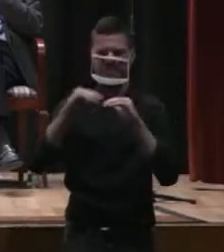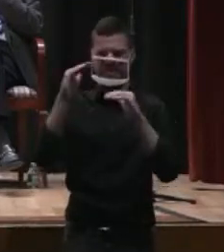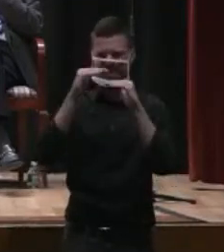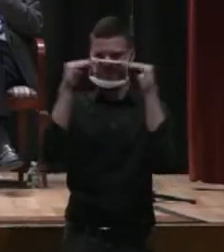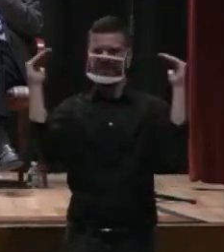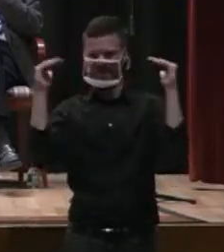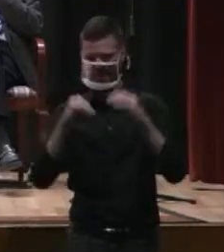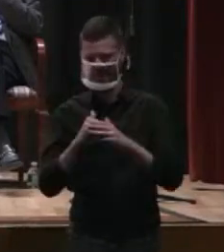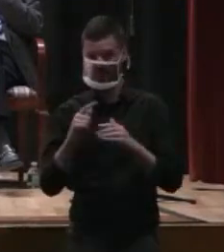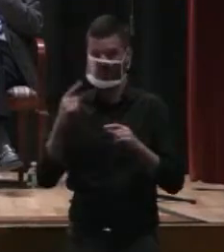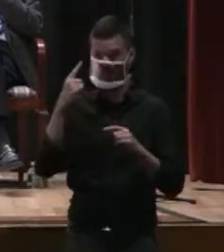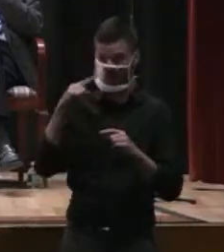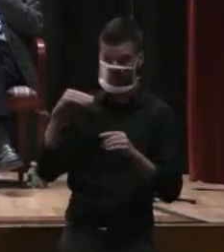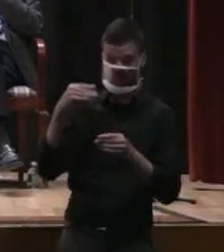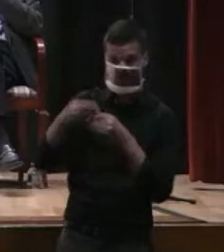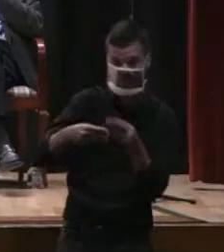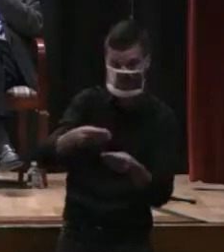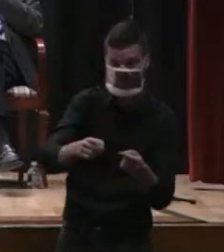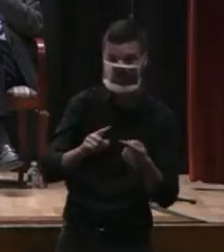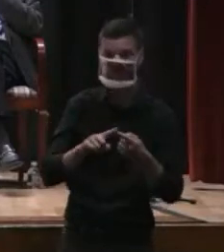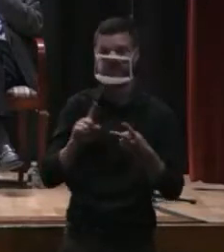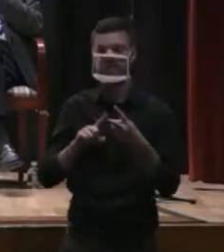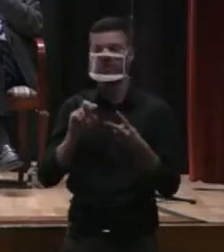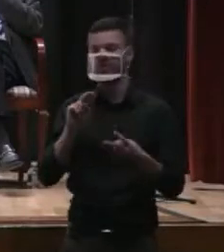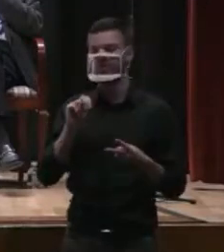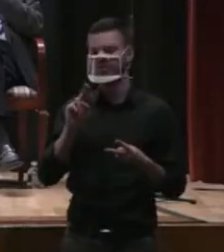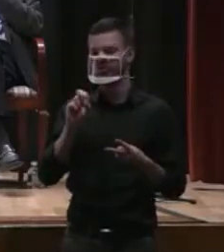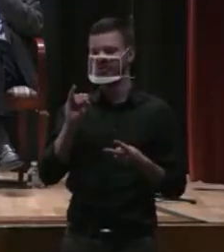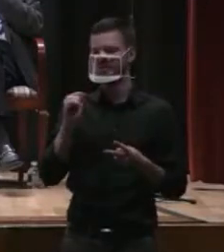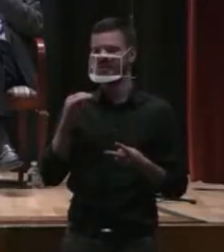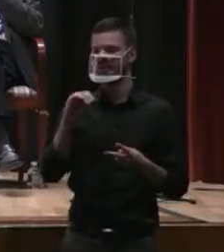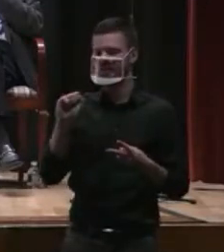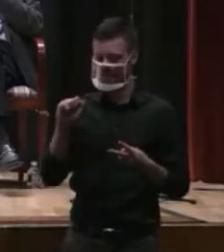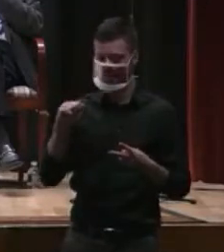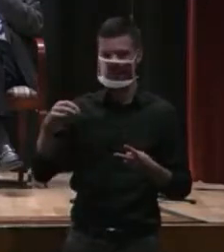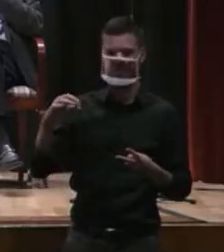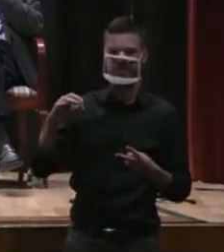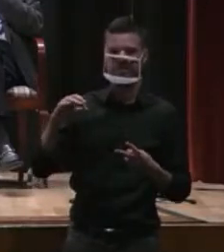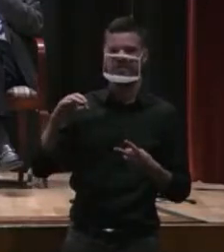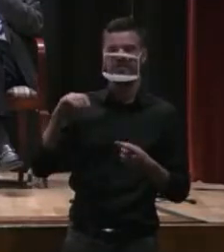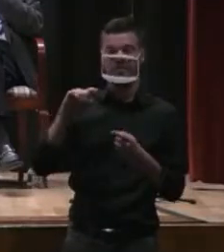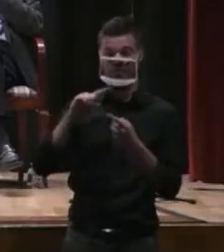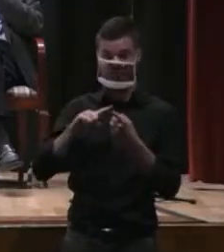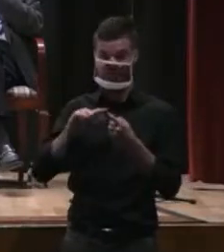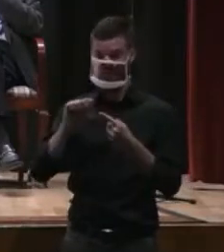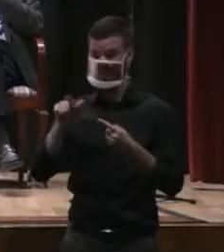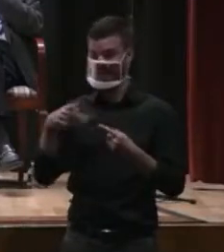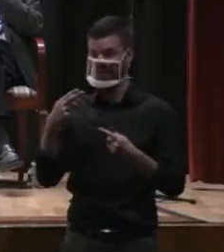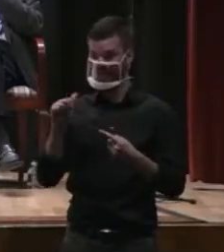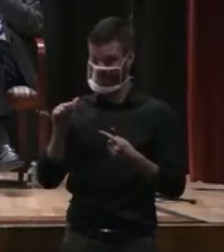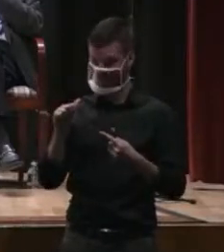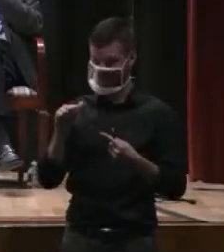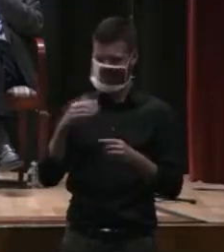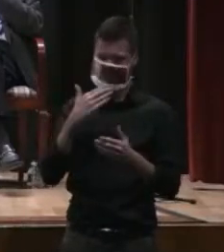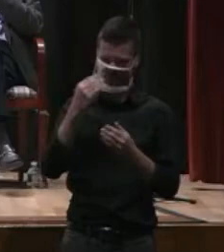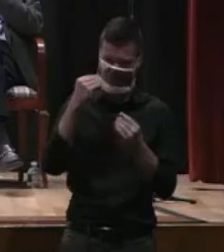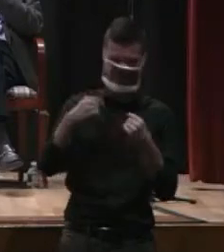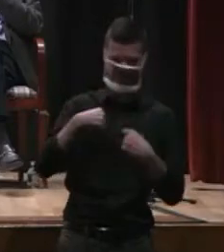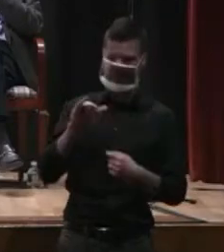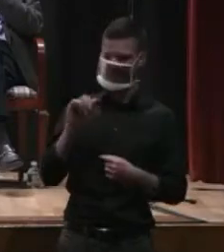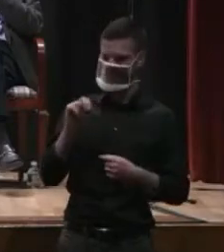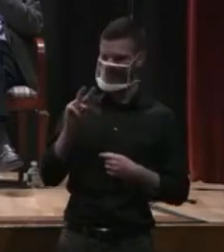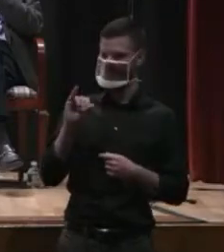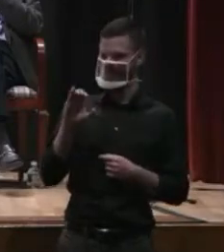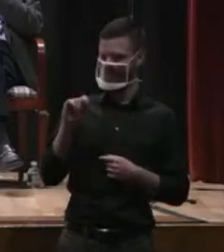follow. To the Mu Sigma chapter of Alpha Phi Alpha Fraternity Incorporated, thank you for teaching me Invictus